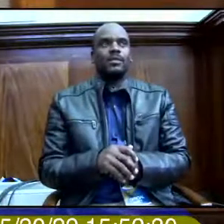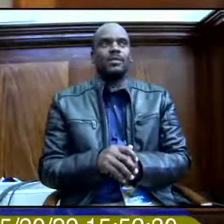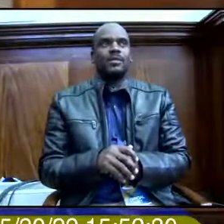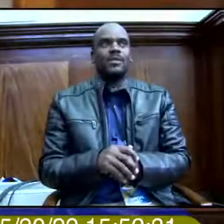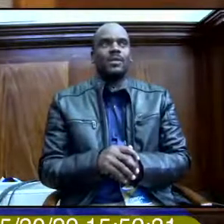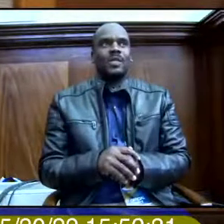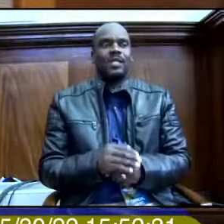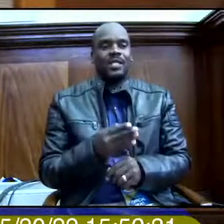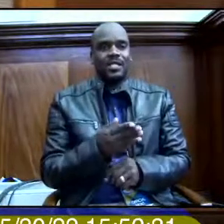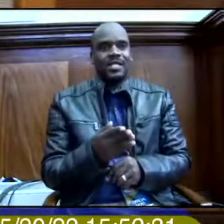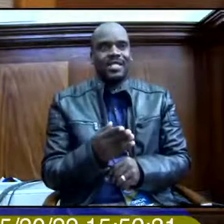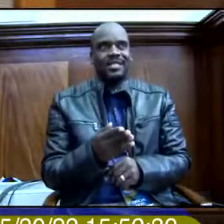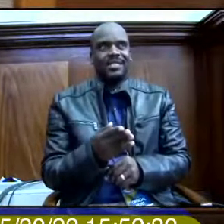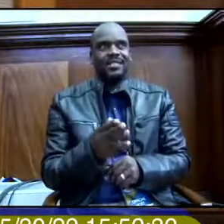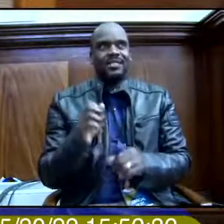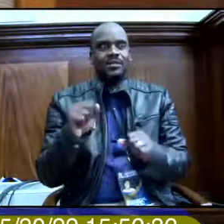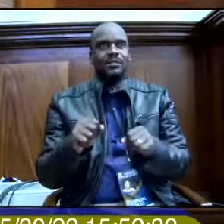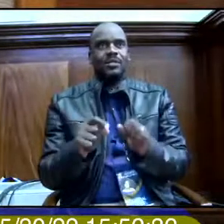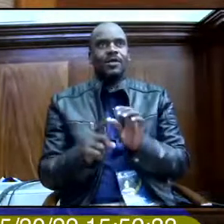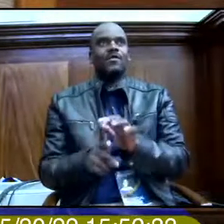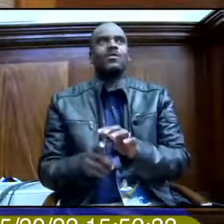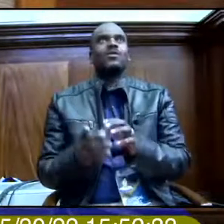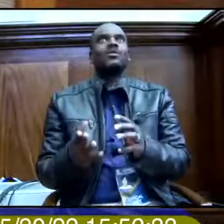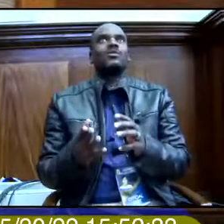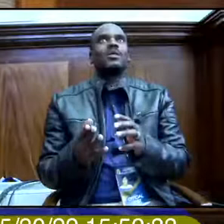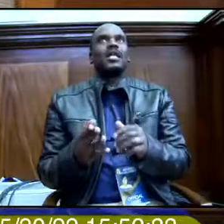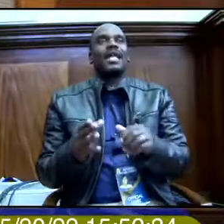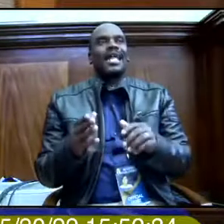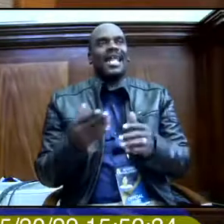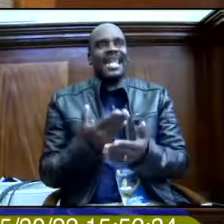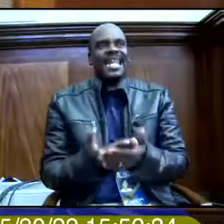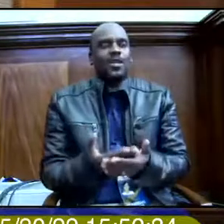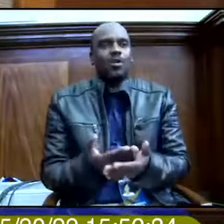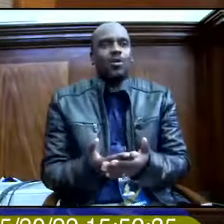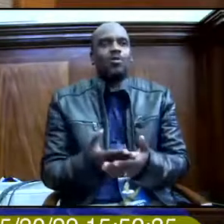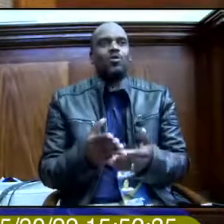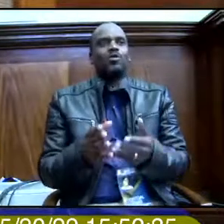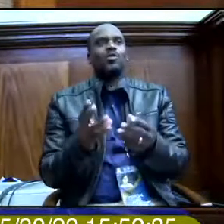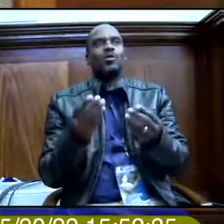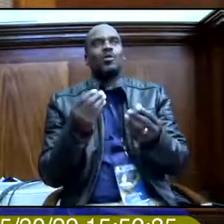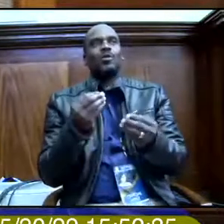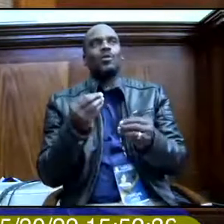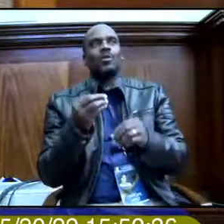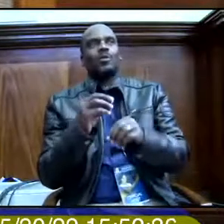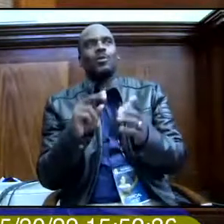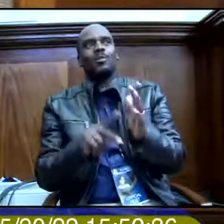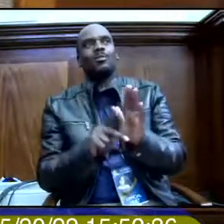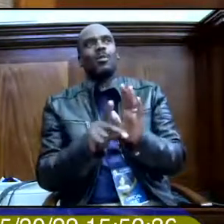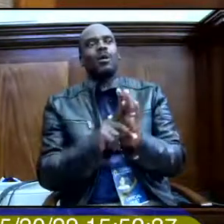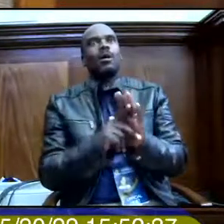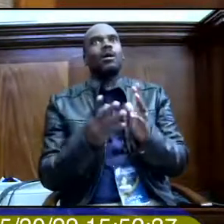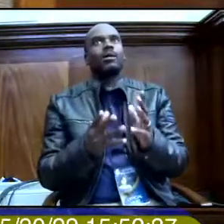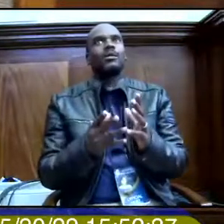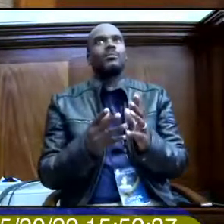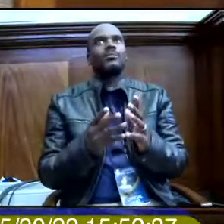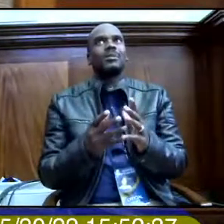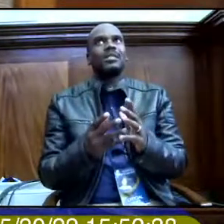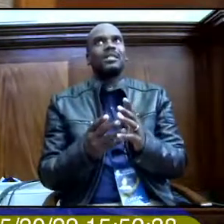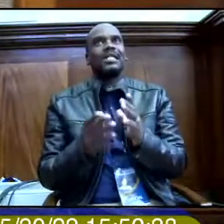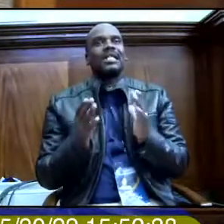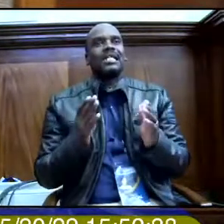this multi-disciplinary task force will be able to get programs unfolding into preventative activities